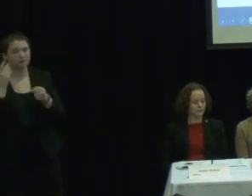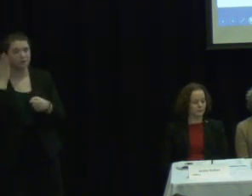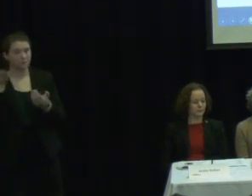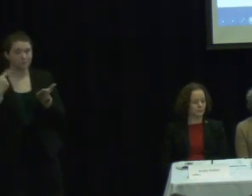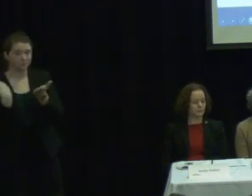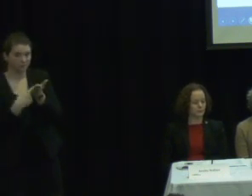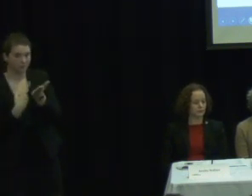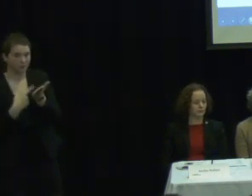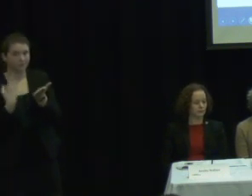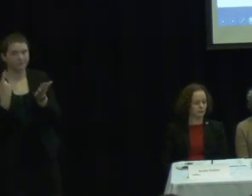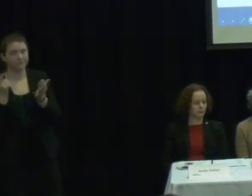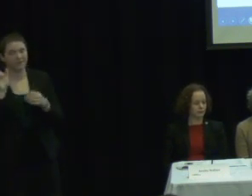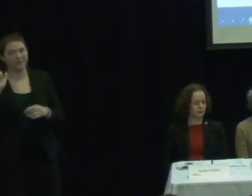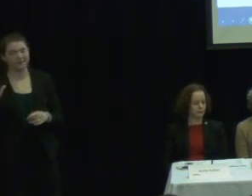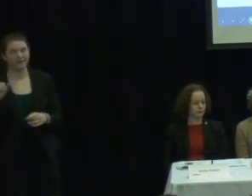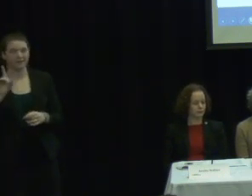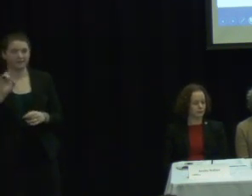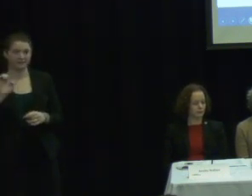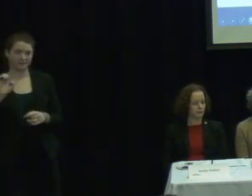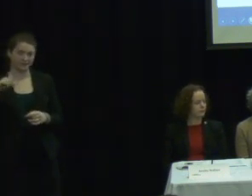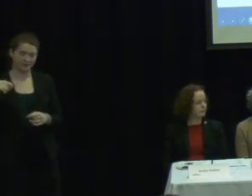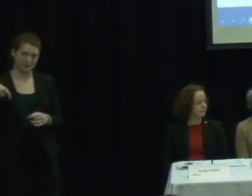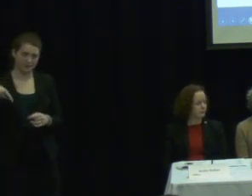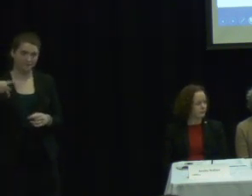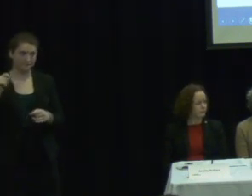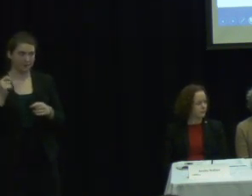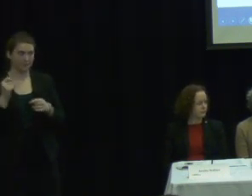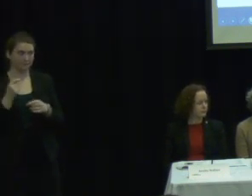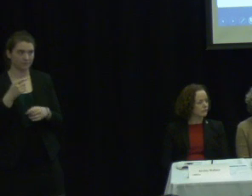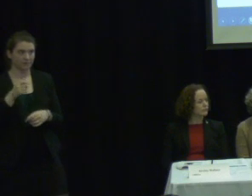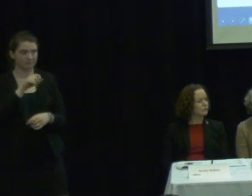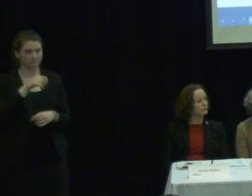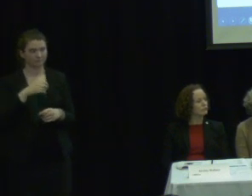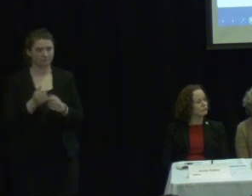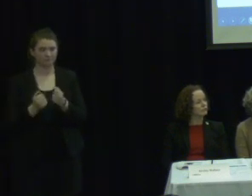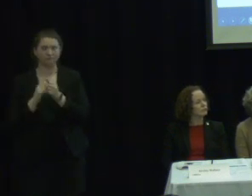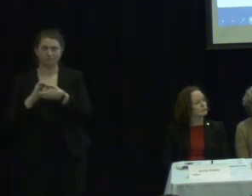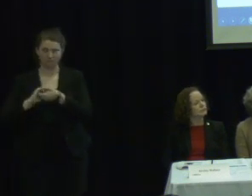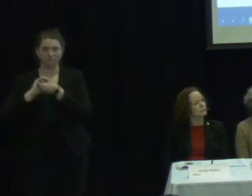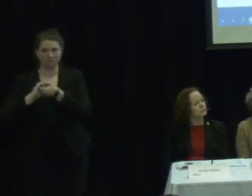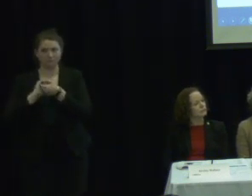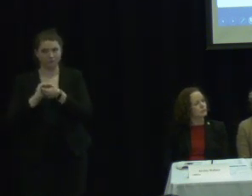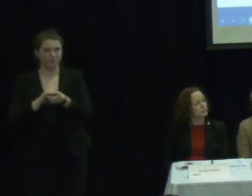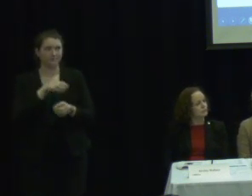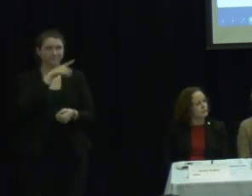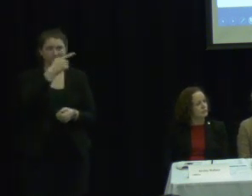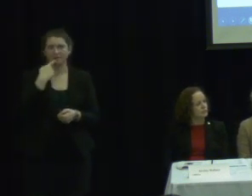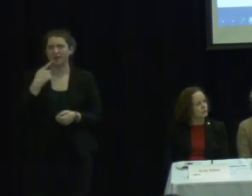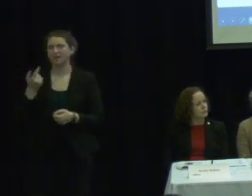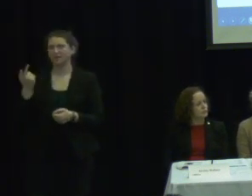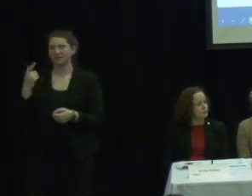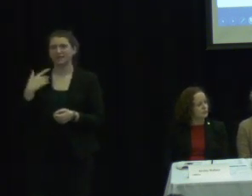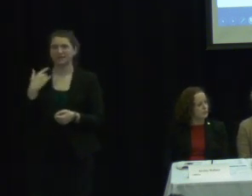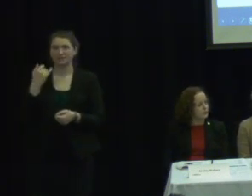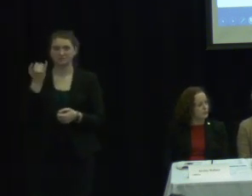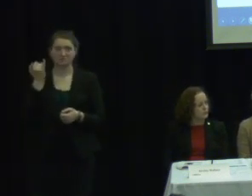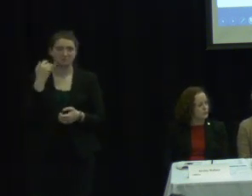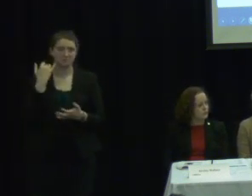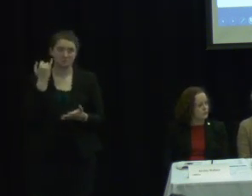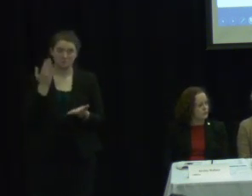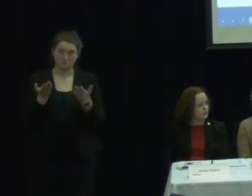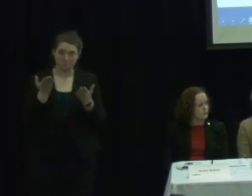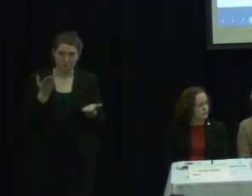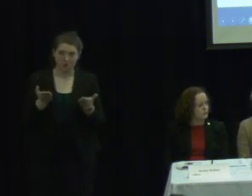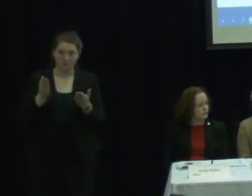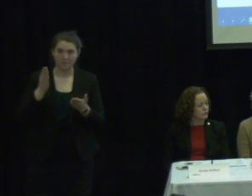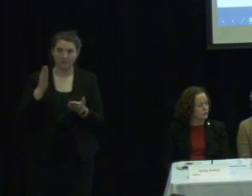to that department about extensively. Yeah, one thing, it might be supported by the deans, but it's